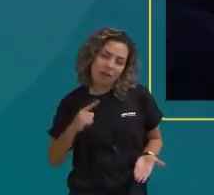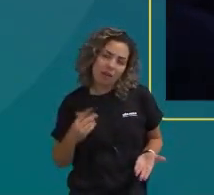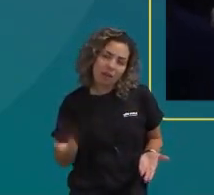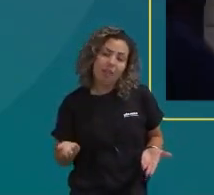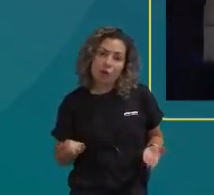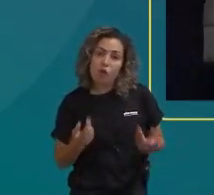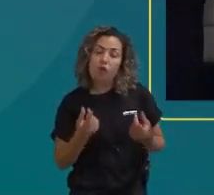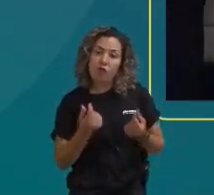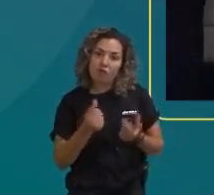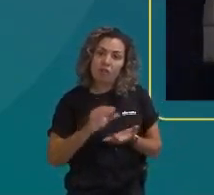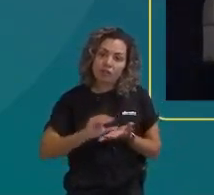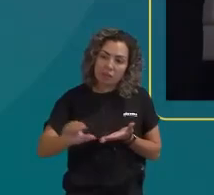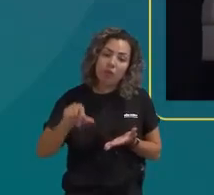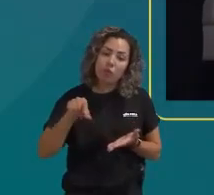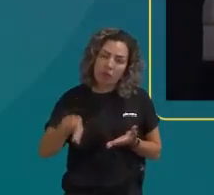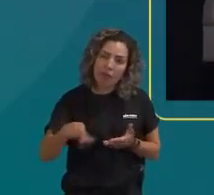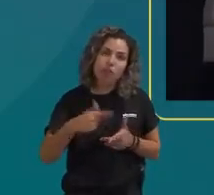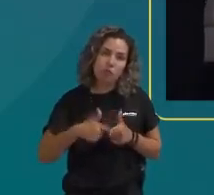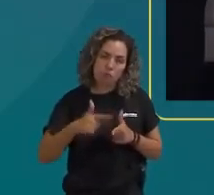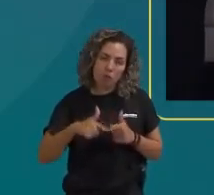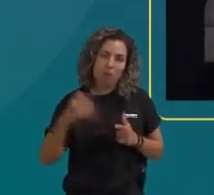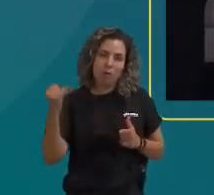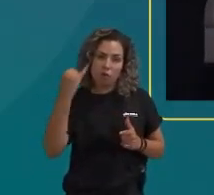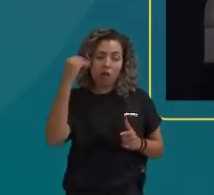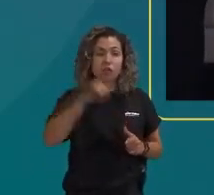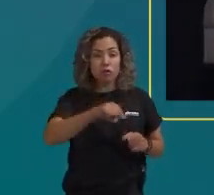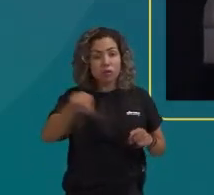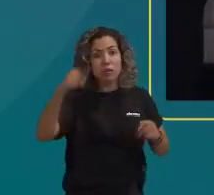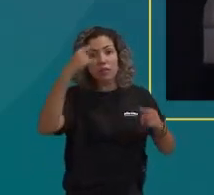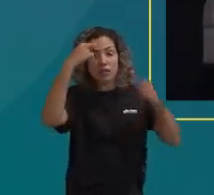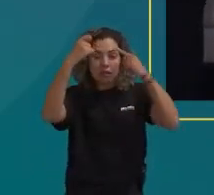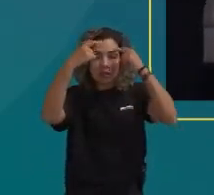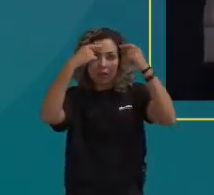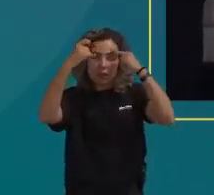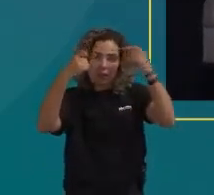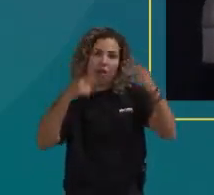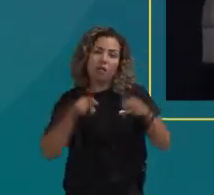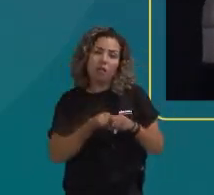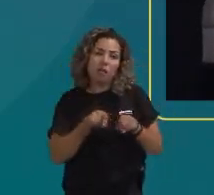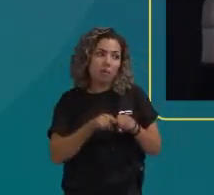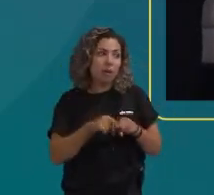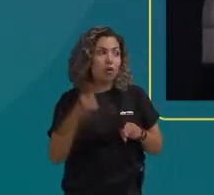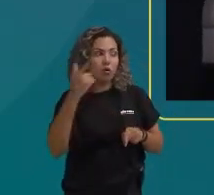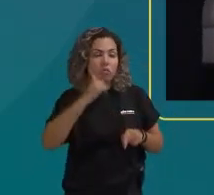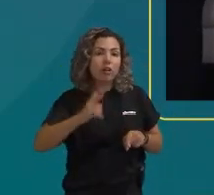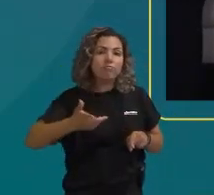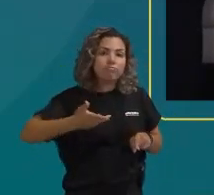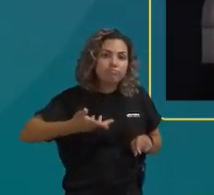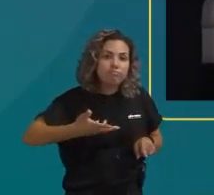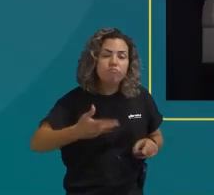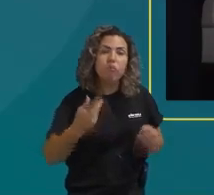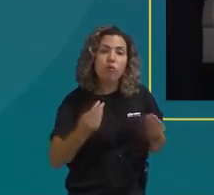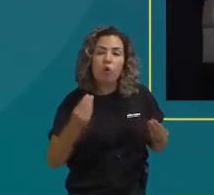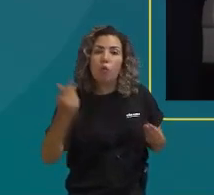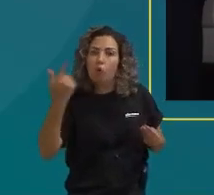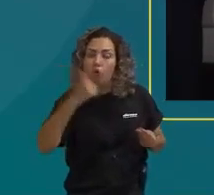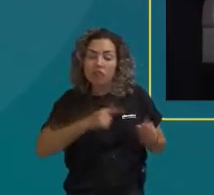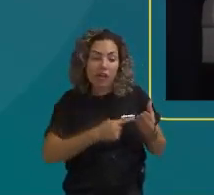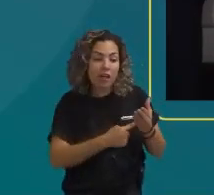do, whatever ideas you have, whatever speed with which you are going to implement it, whatever technology is